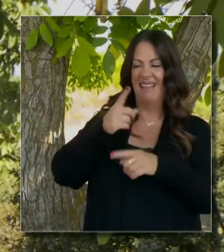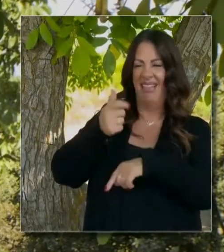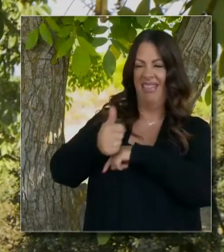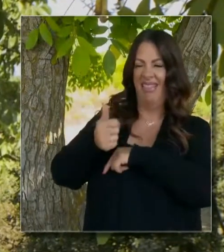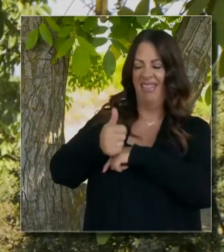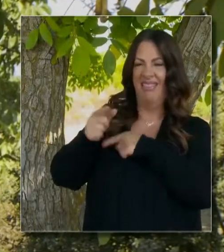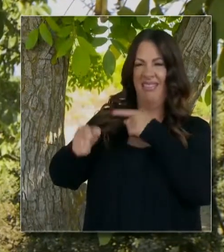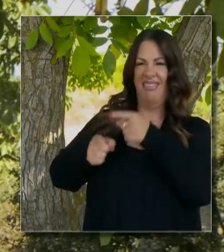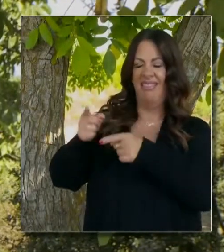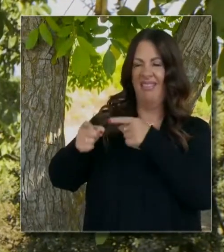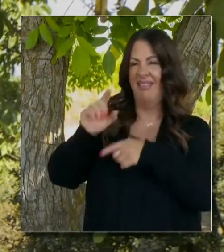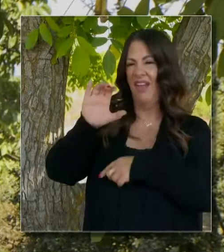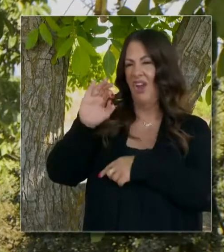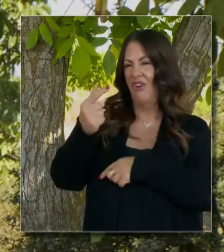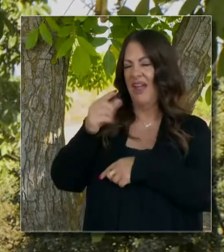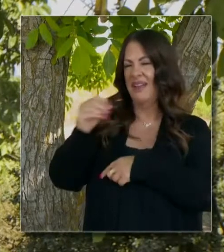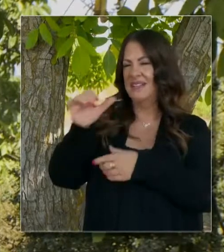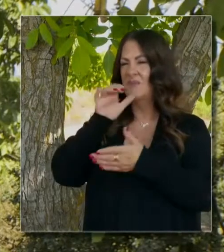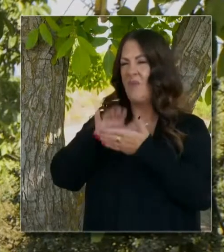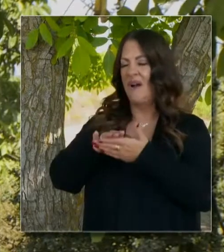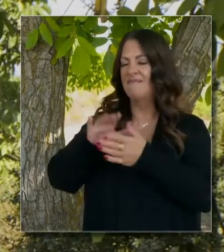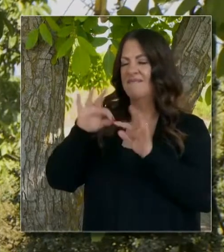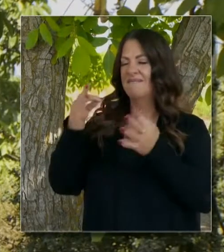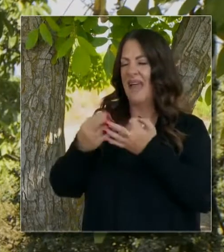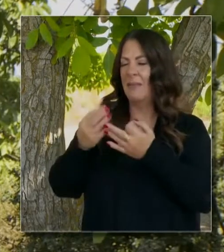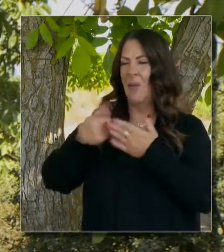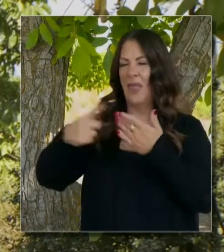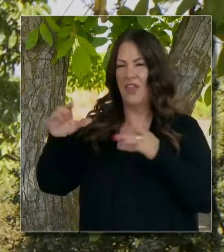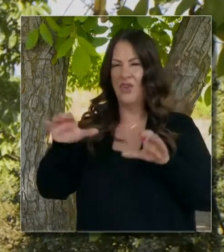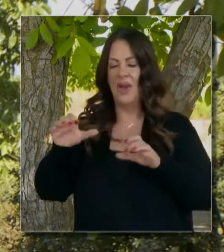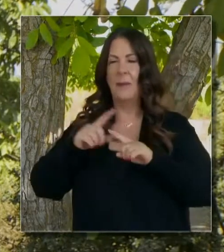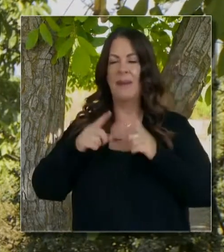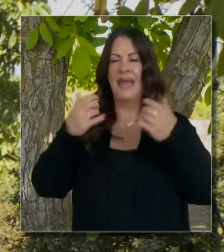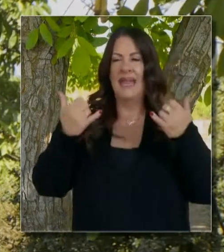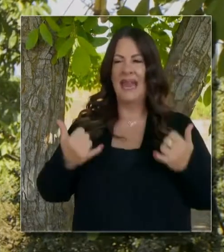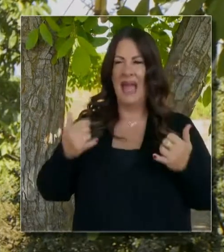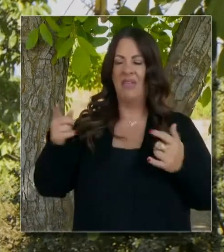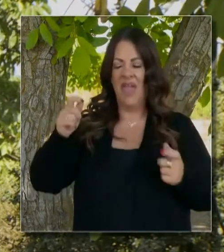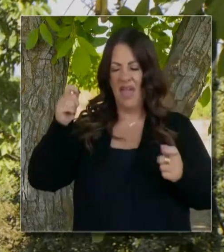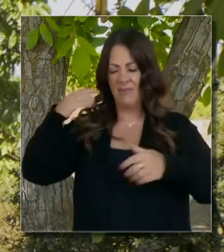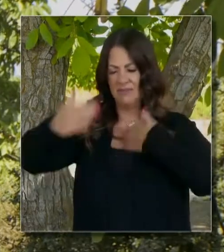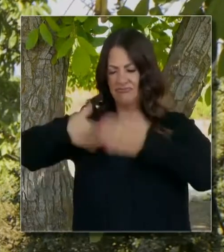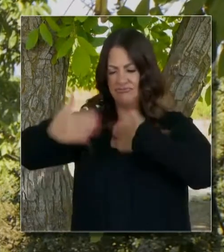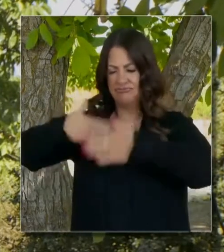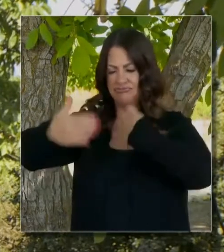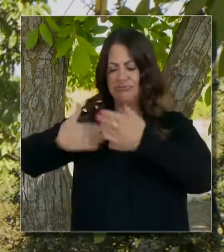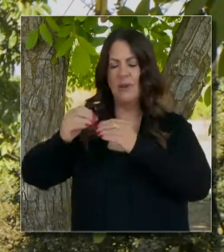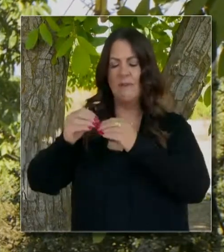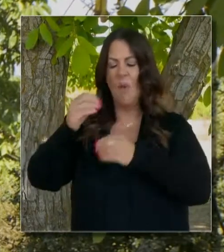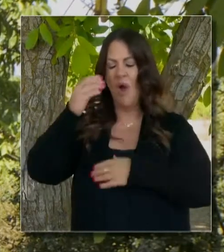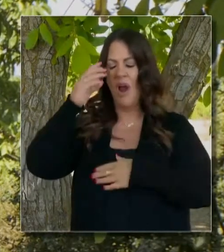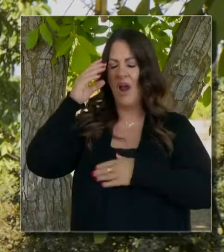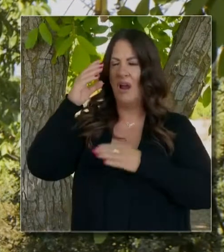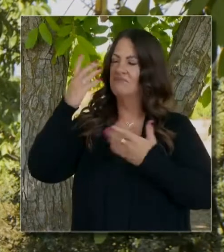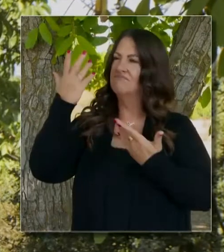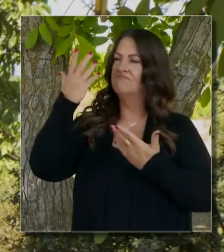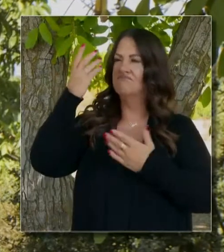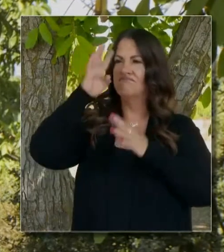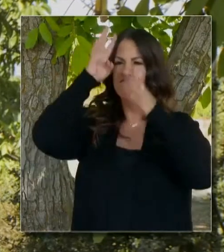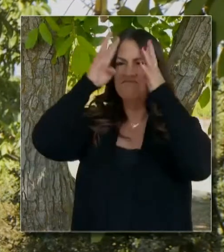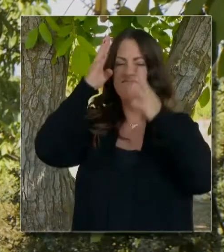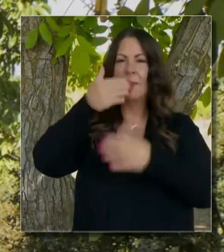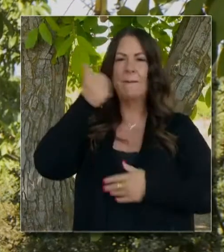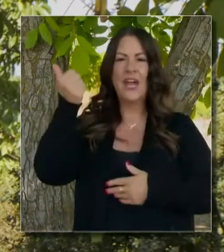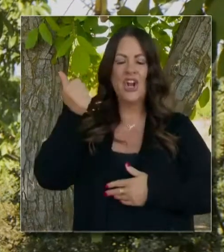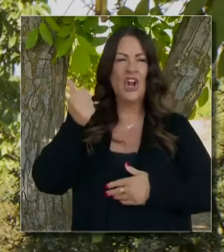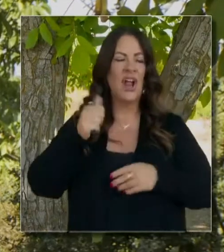on this farm as an outlier. And now folks are paying attention. Now folks are not only paying attention, they're starting to educate